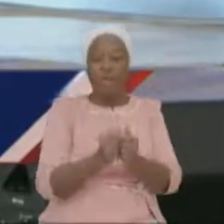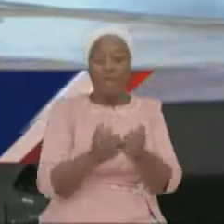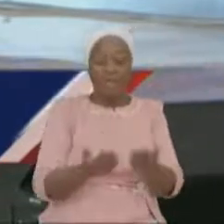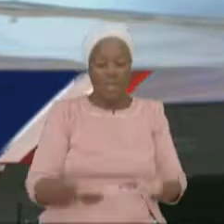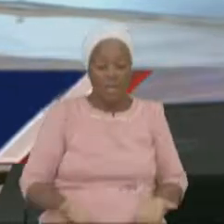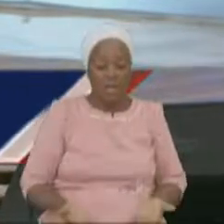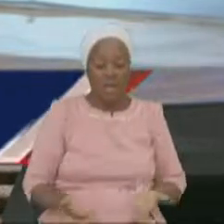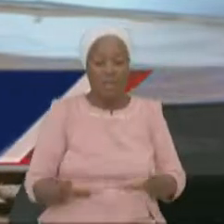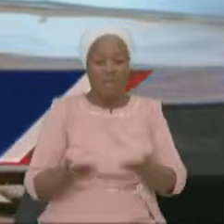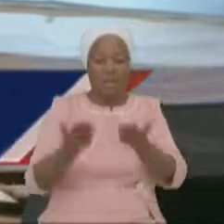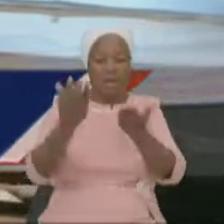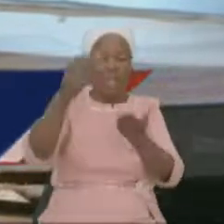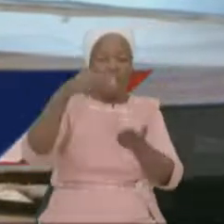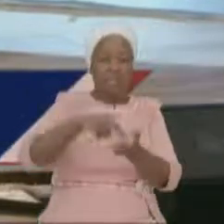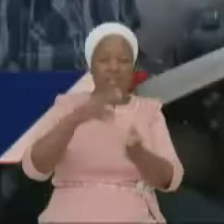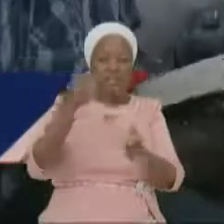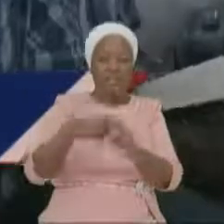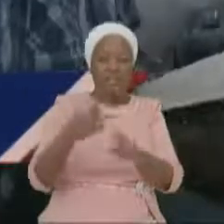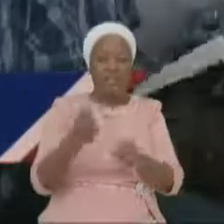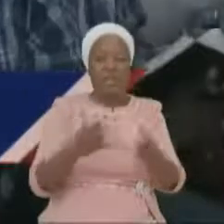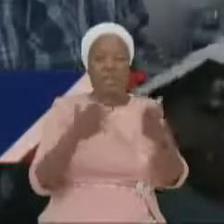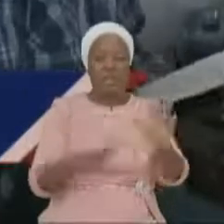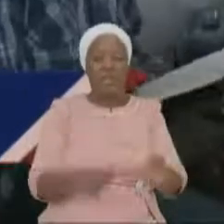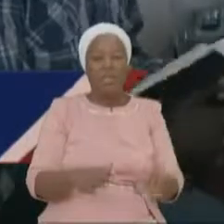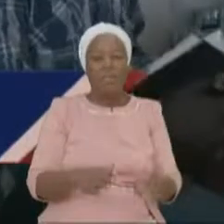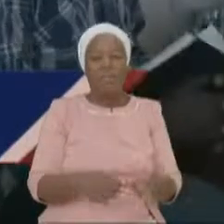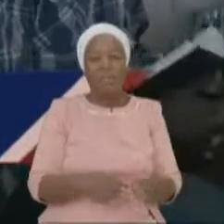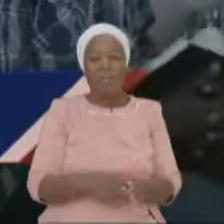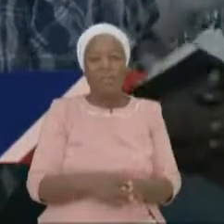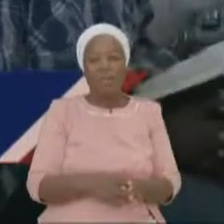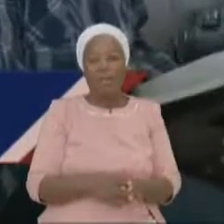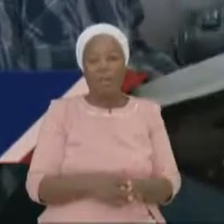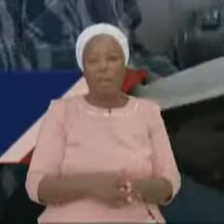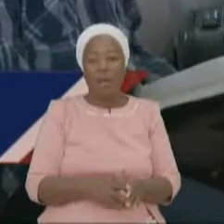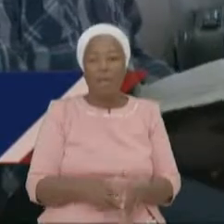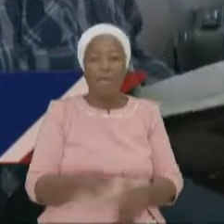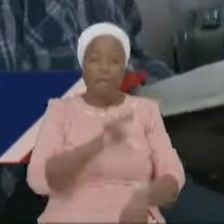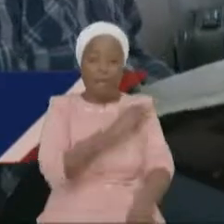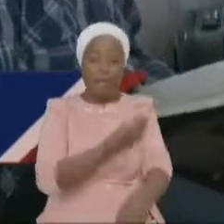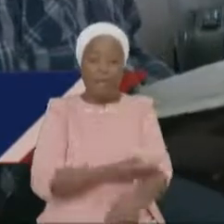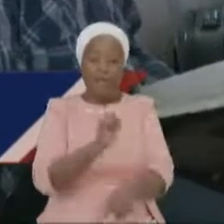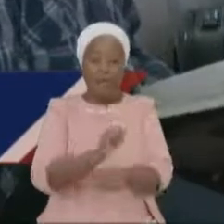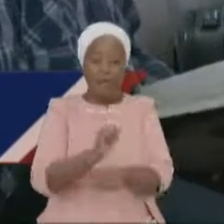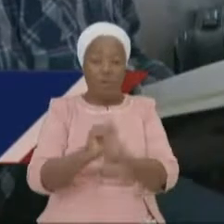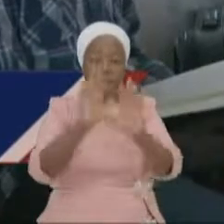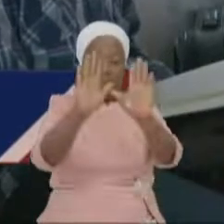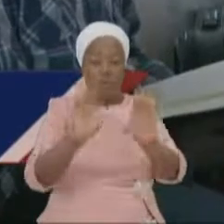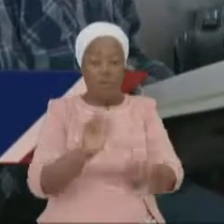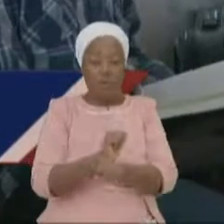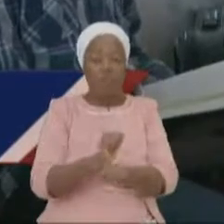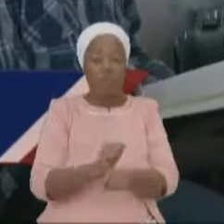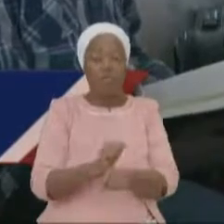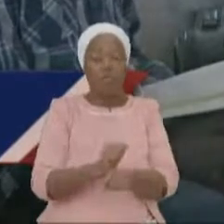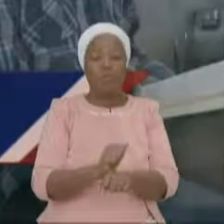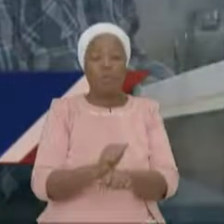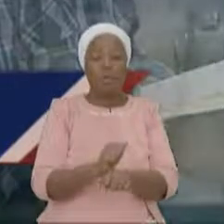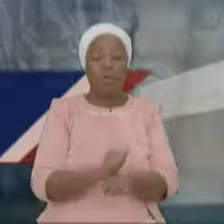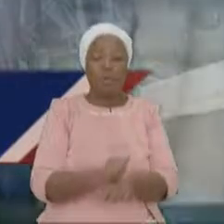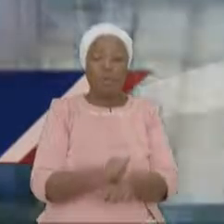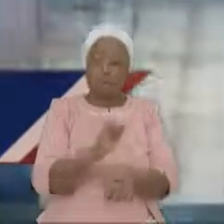rising from the dead. Mighty works, miracle works, miraculous